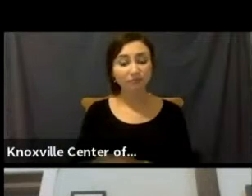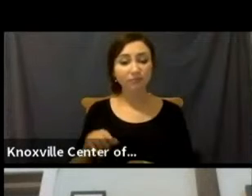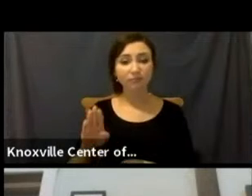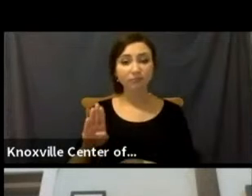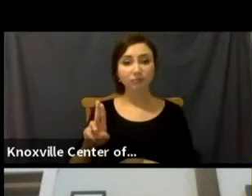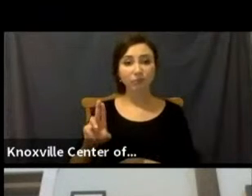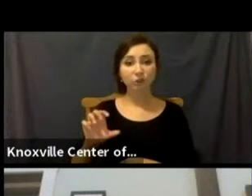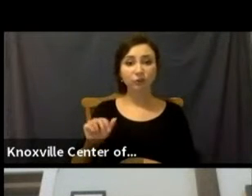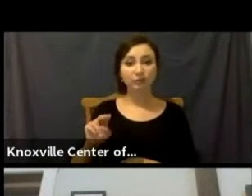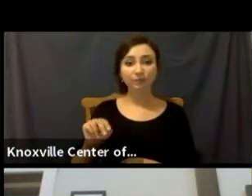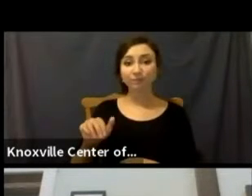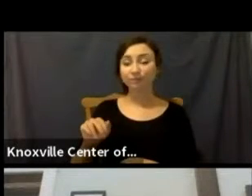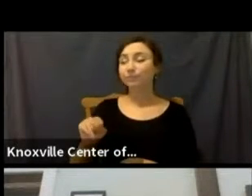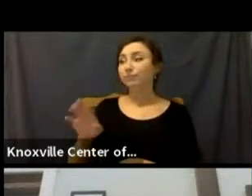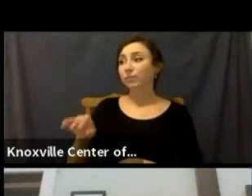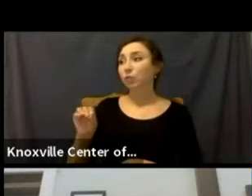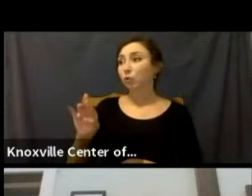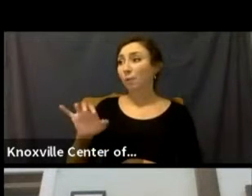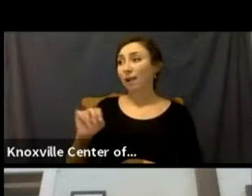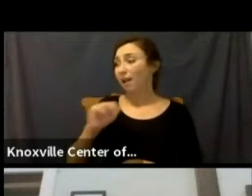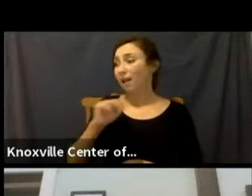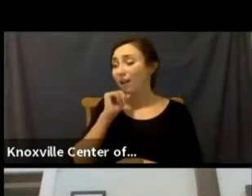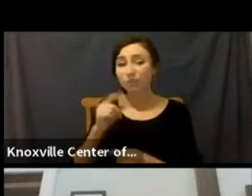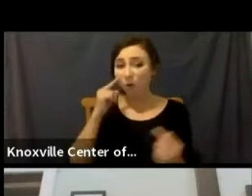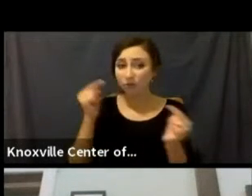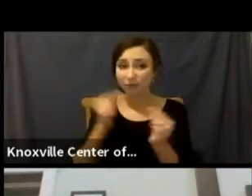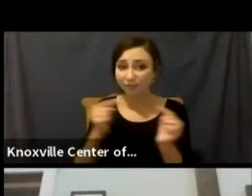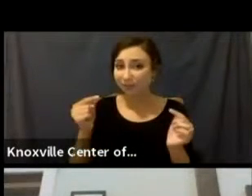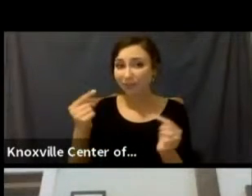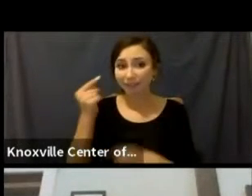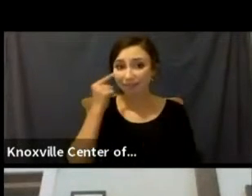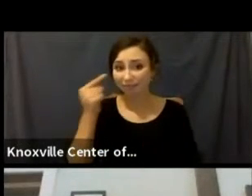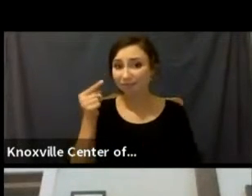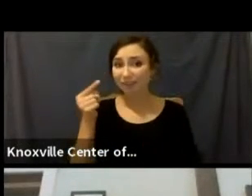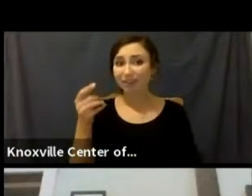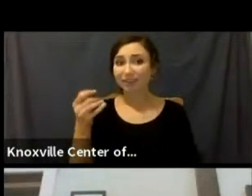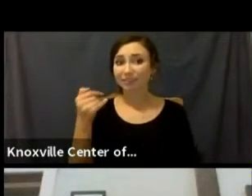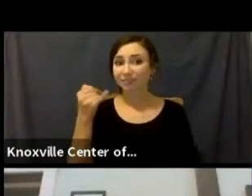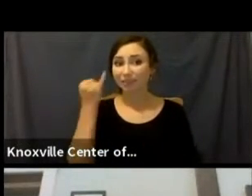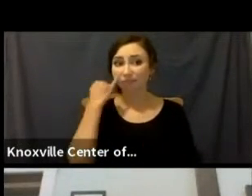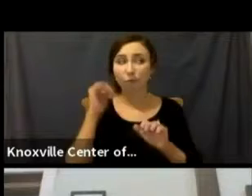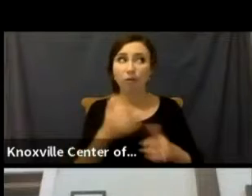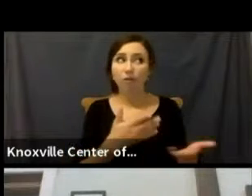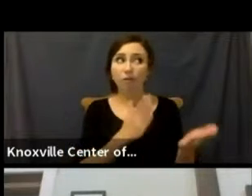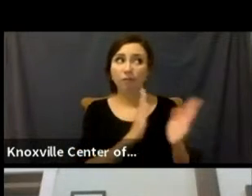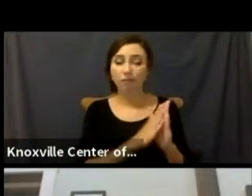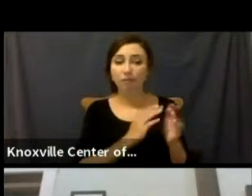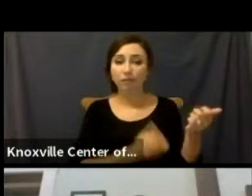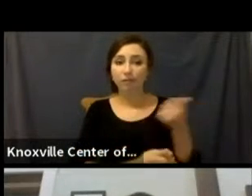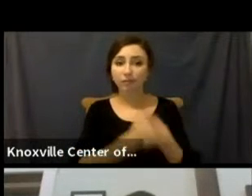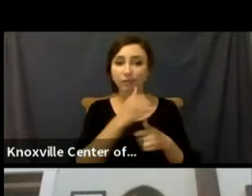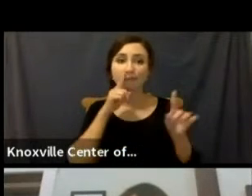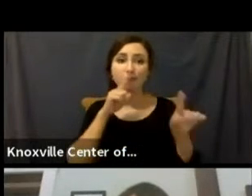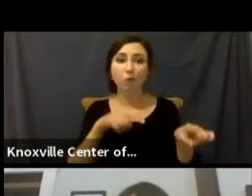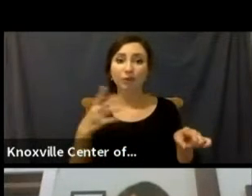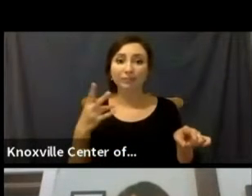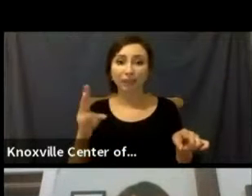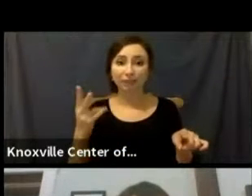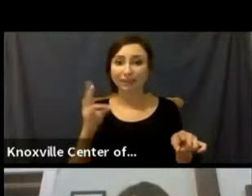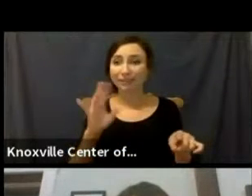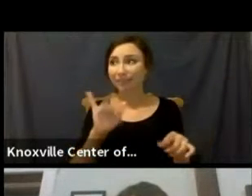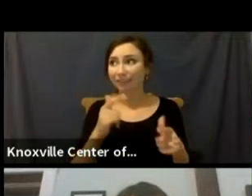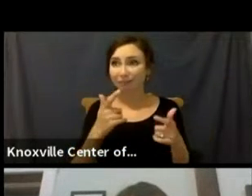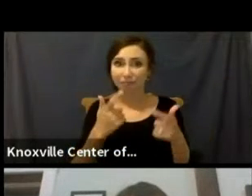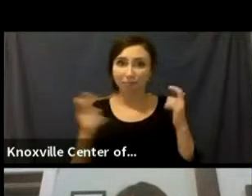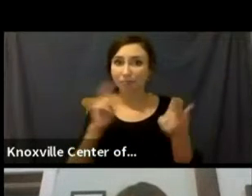Dr. O'Brien, I don't disagree. I think asking to go back to Executive Order 17 it's a big leap from where we are now,